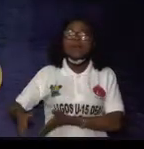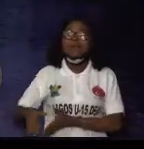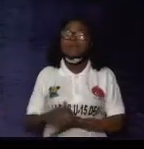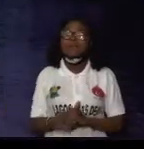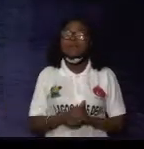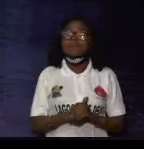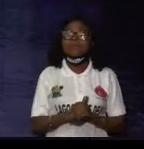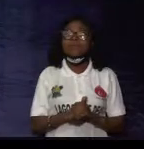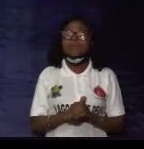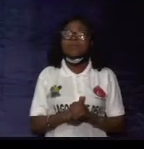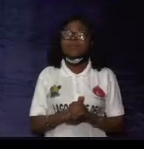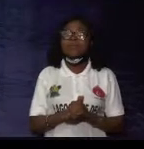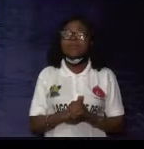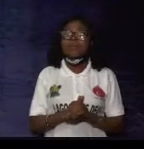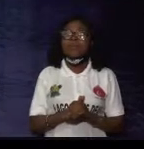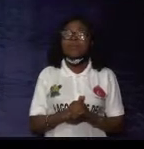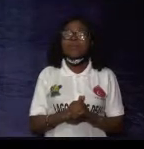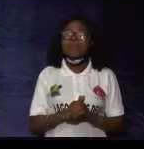by.